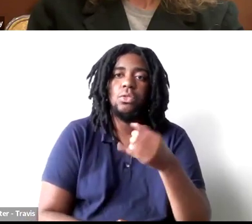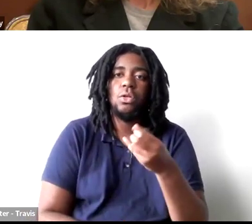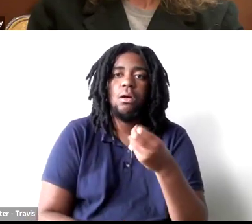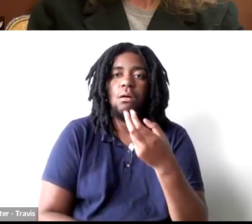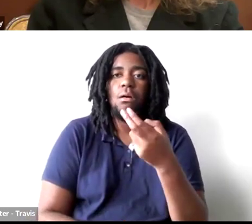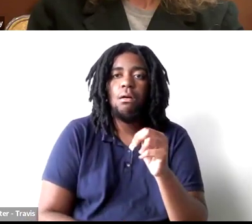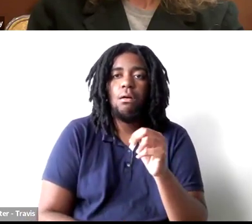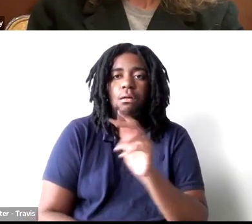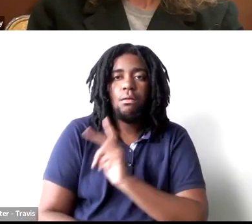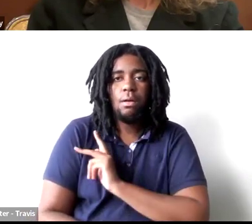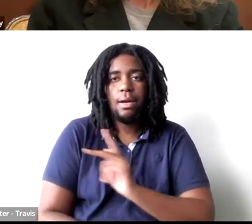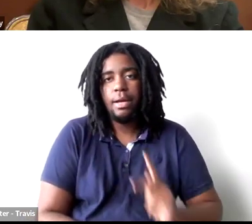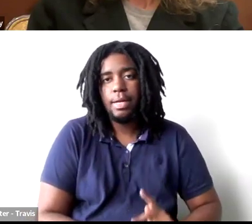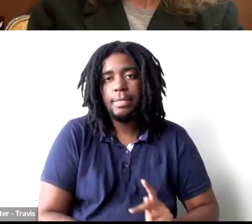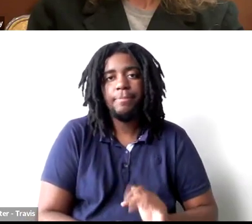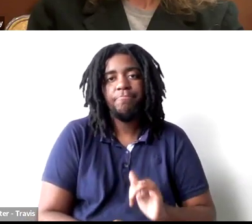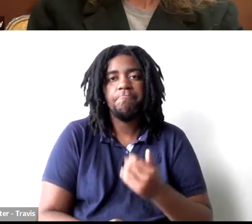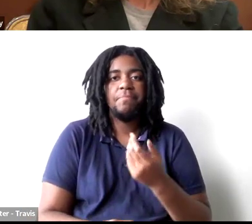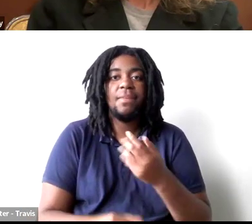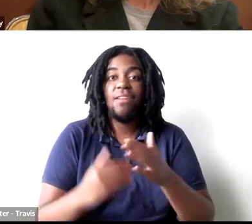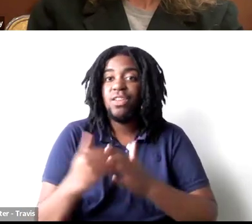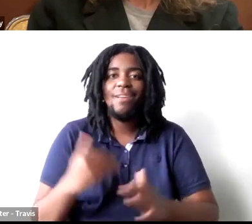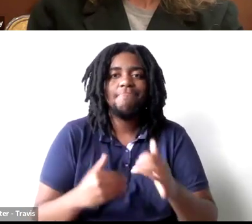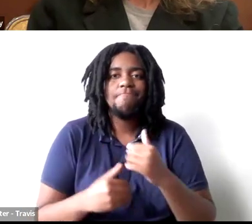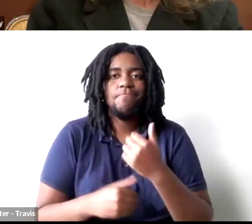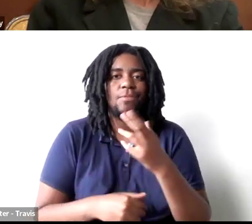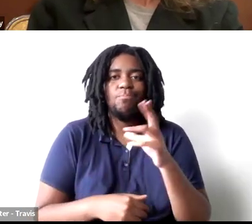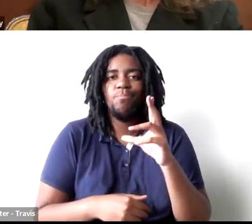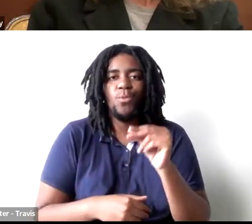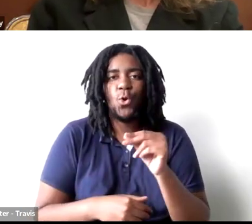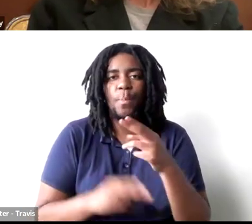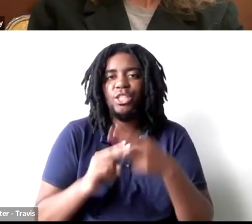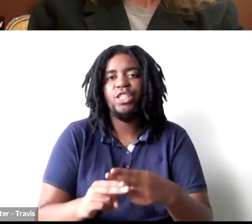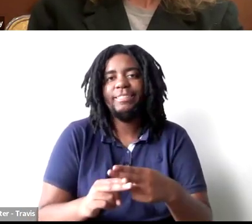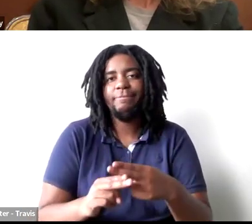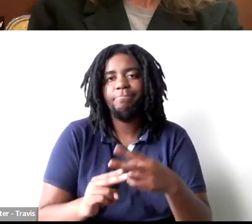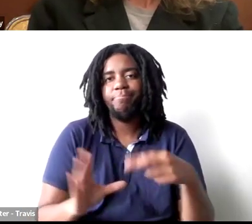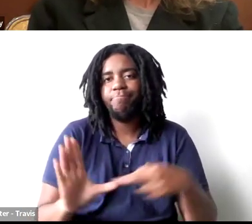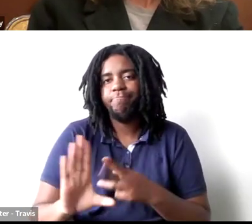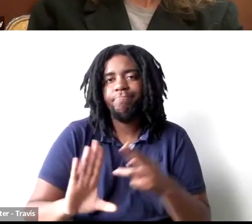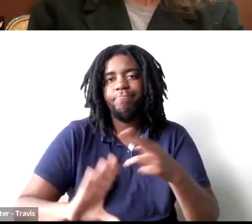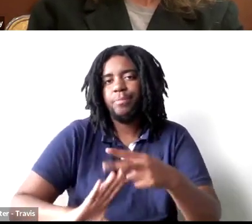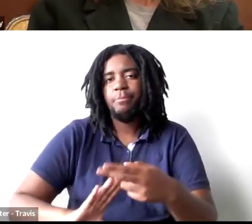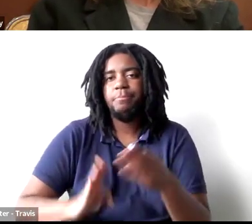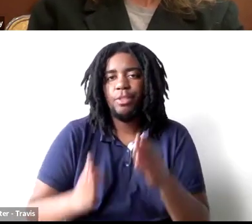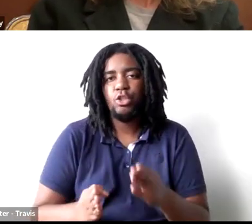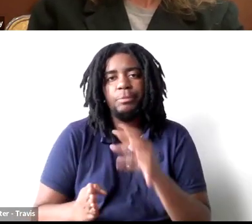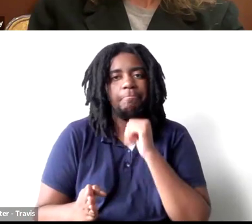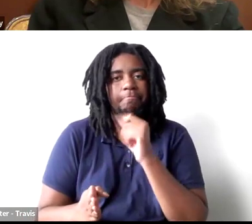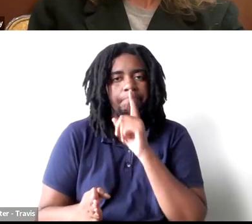for 1835 to 36, 1837, 39, 40, 45, and 50. He